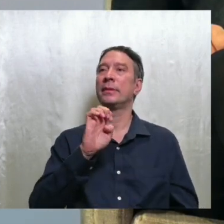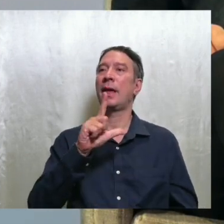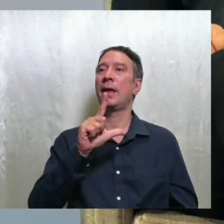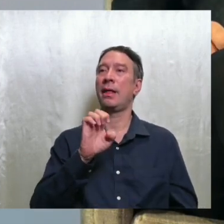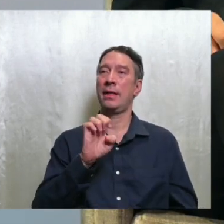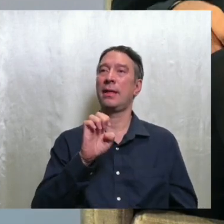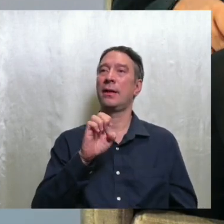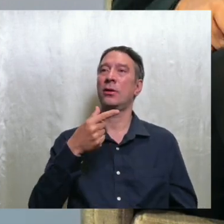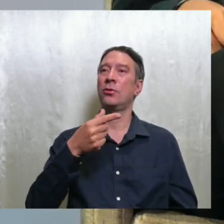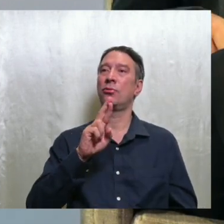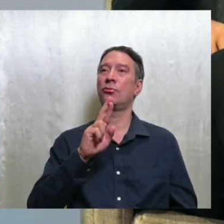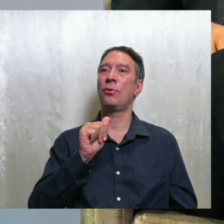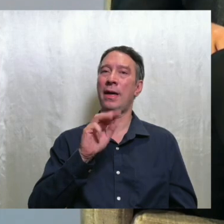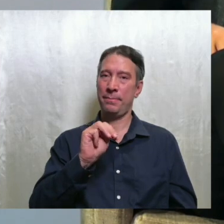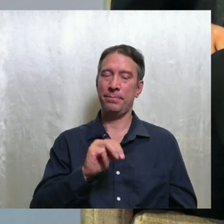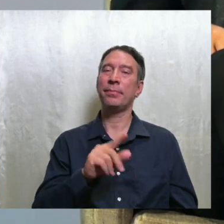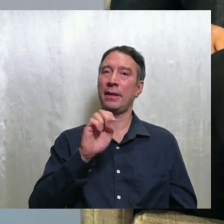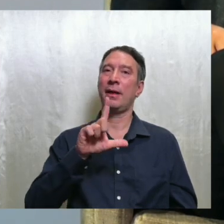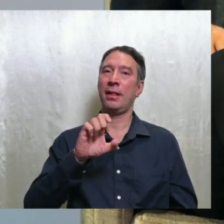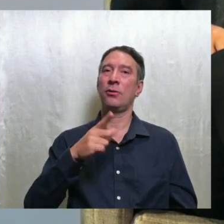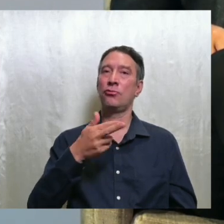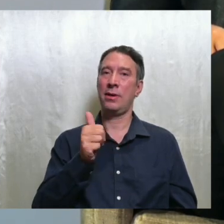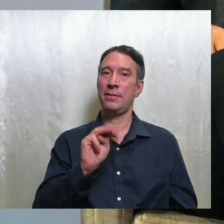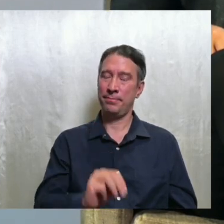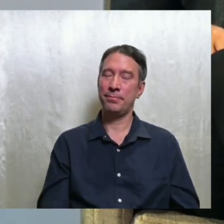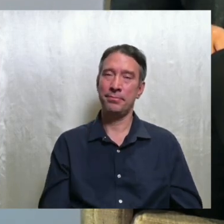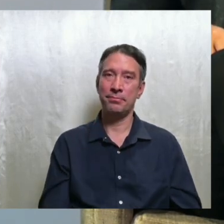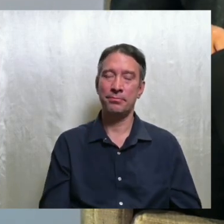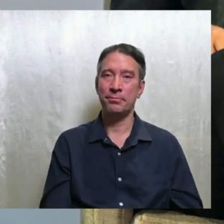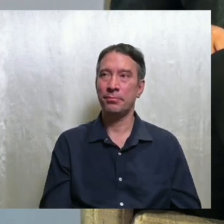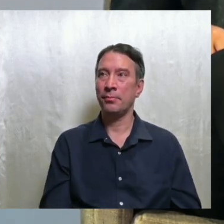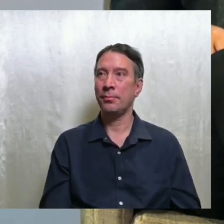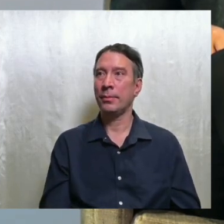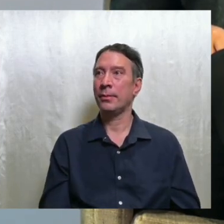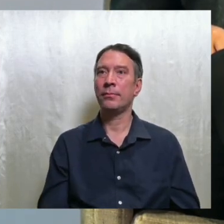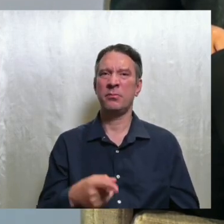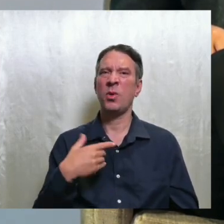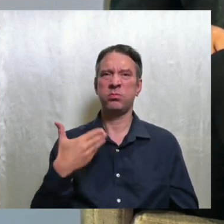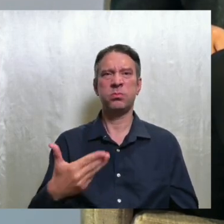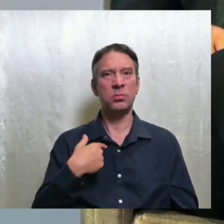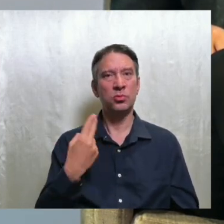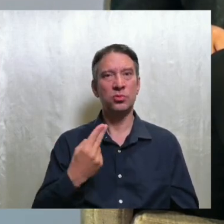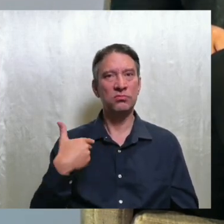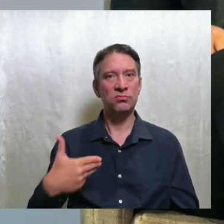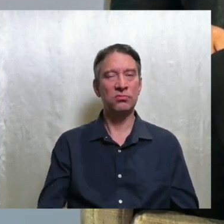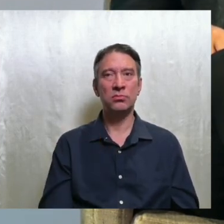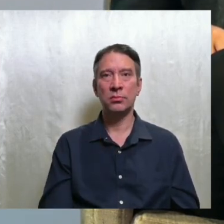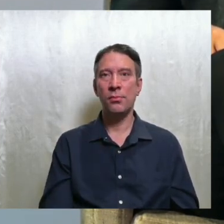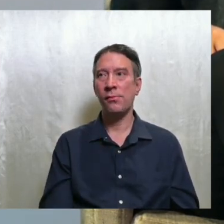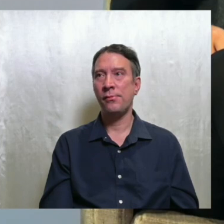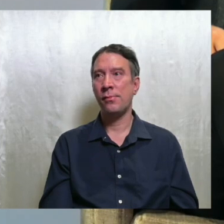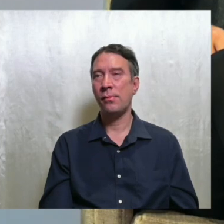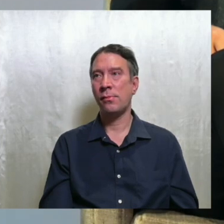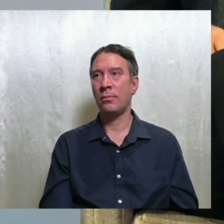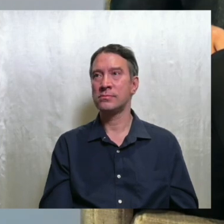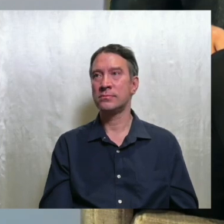get motivating thing that you're great job and things like that. So those are like I'm not talking even about those kind of signals